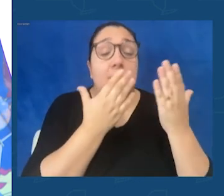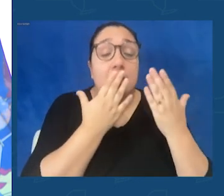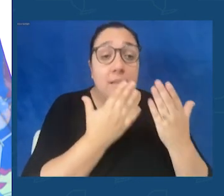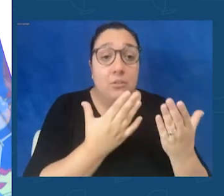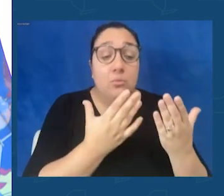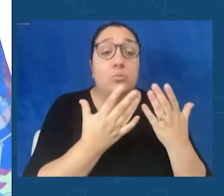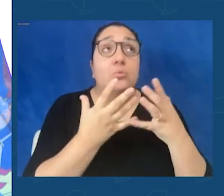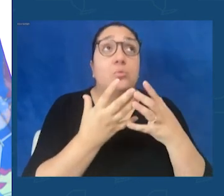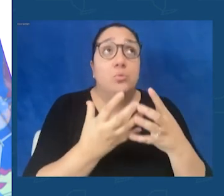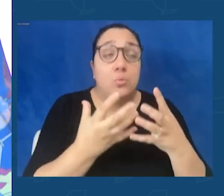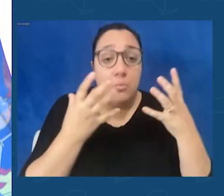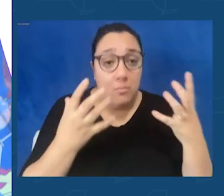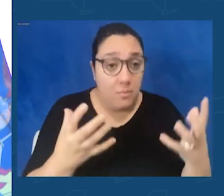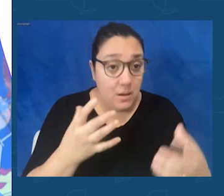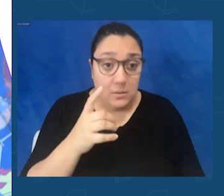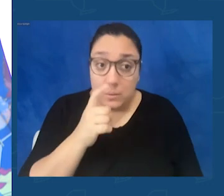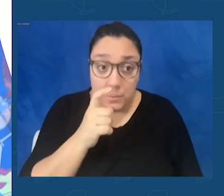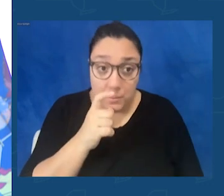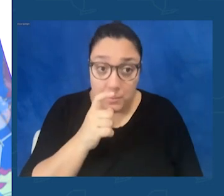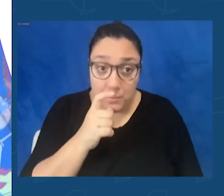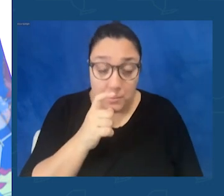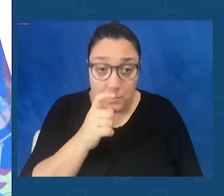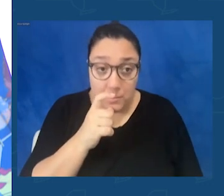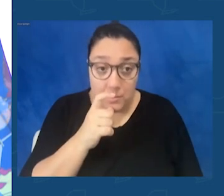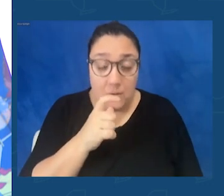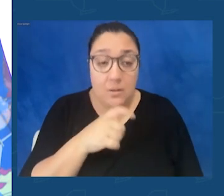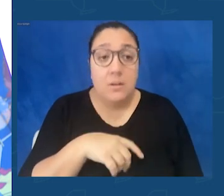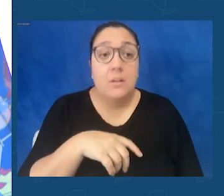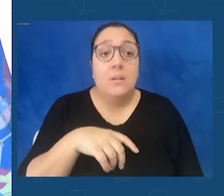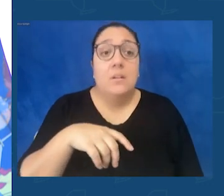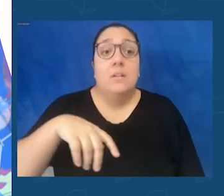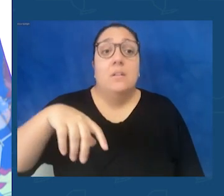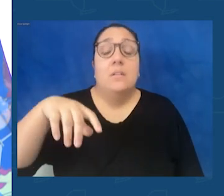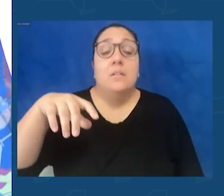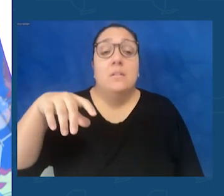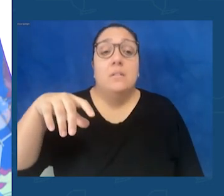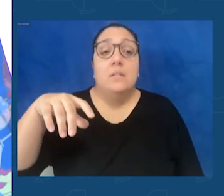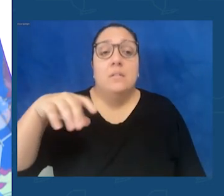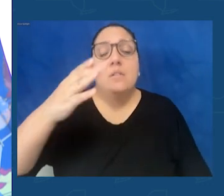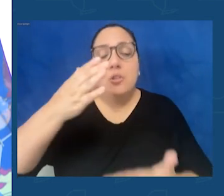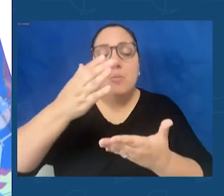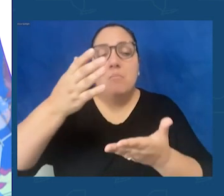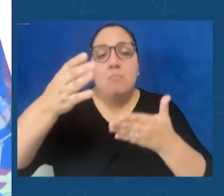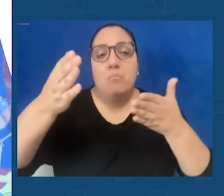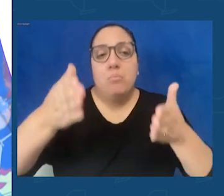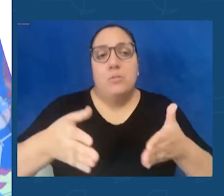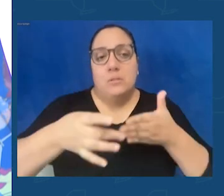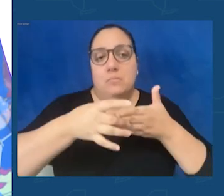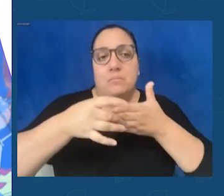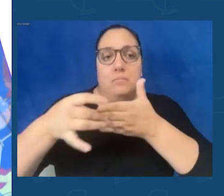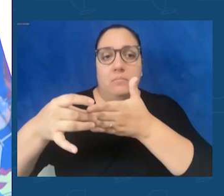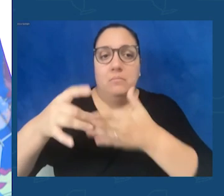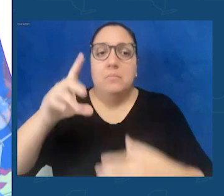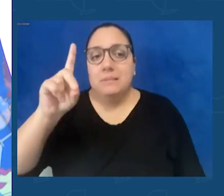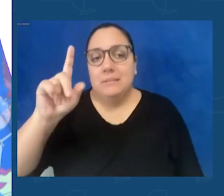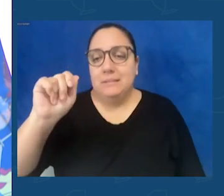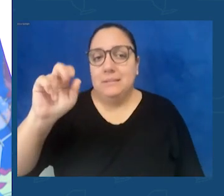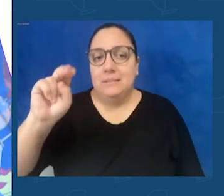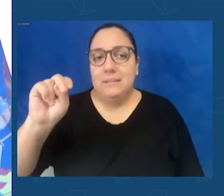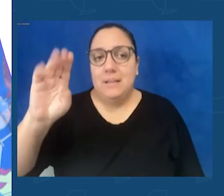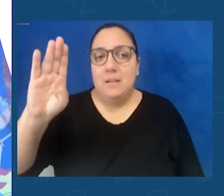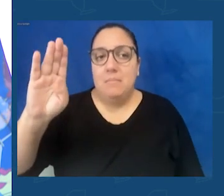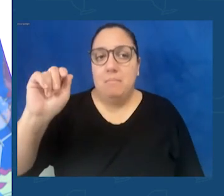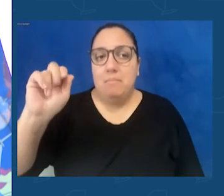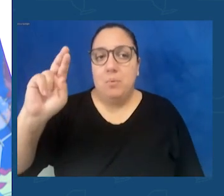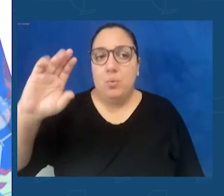heartfelt thanks to our maestro of the DRI committee application, our urban planner extraordinaire, Dan Baruch.